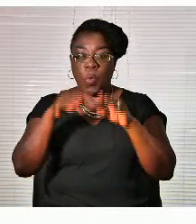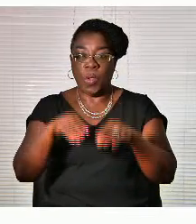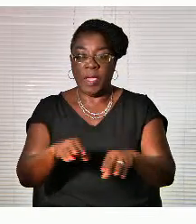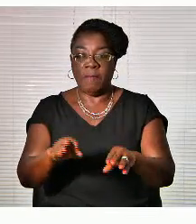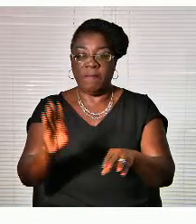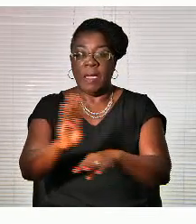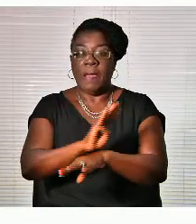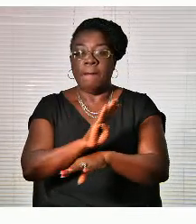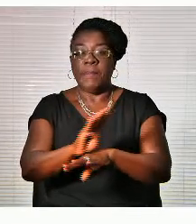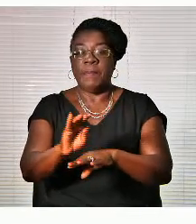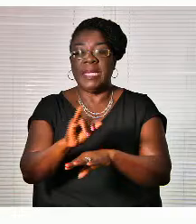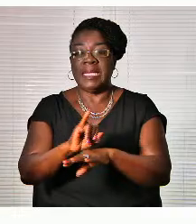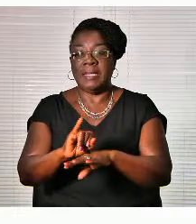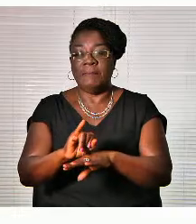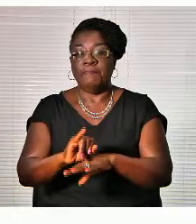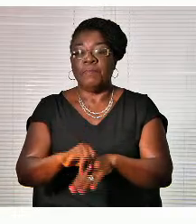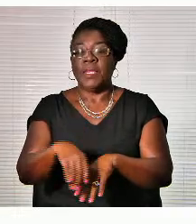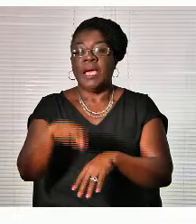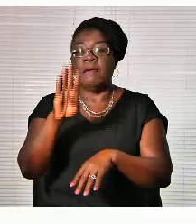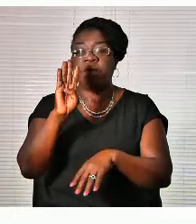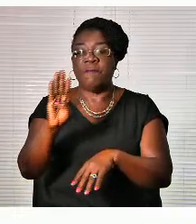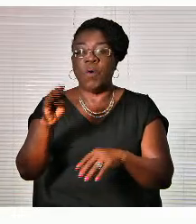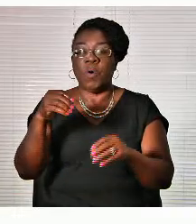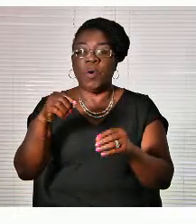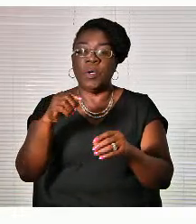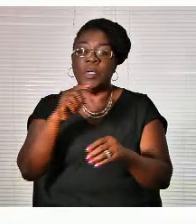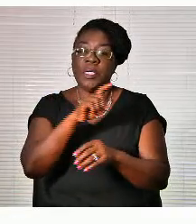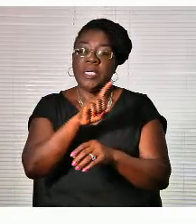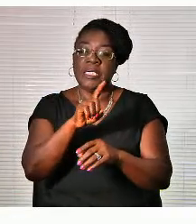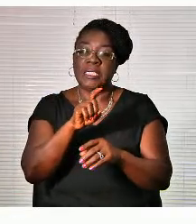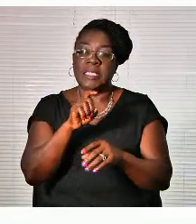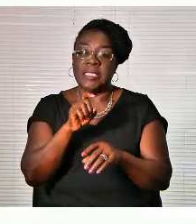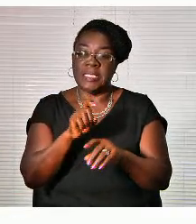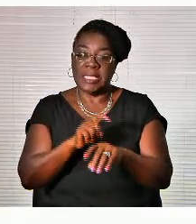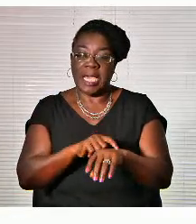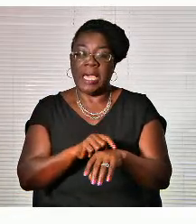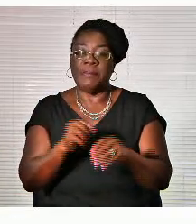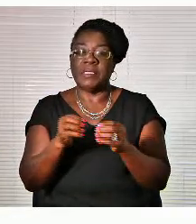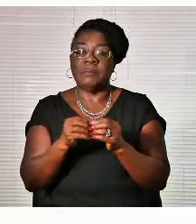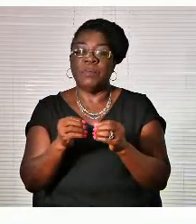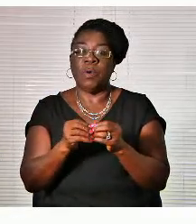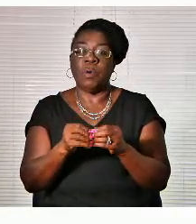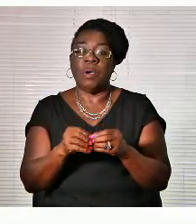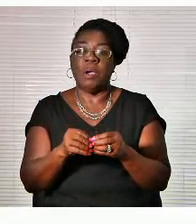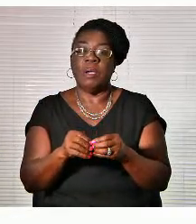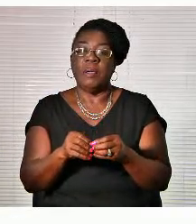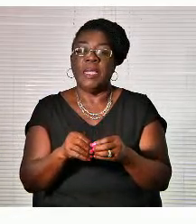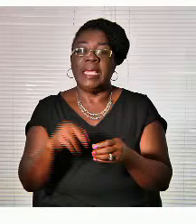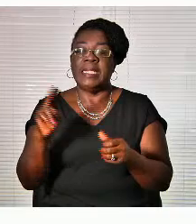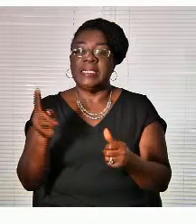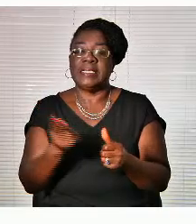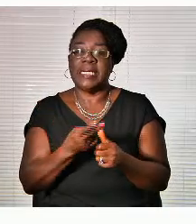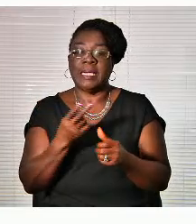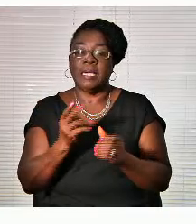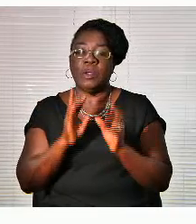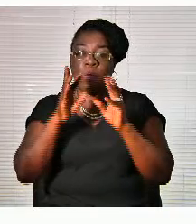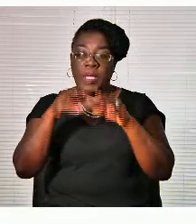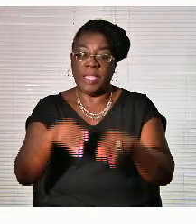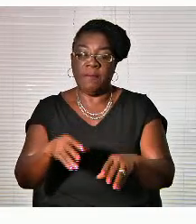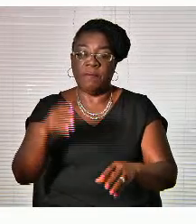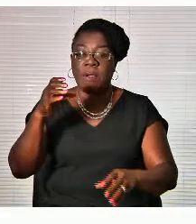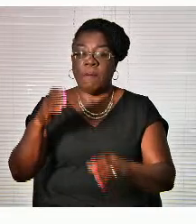Bimini had 4 times more total cases in the second wave compared to the